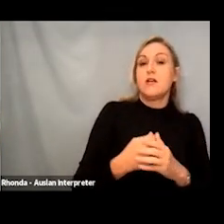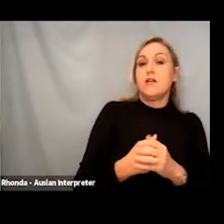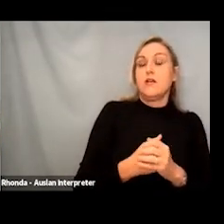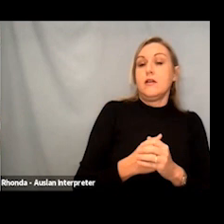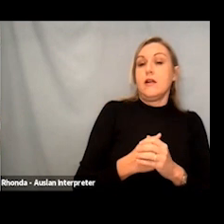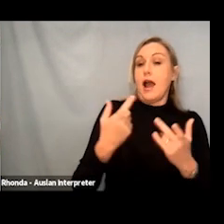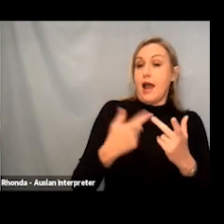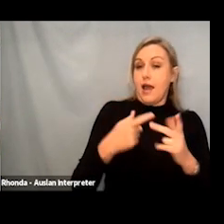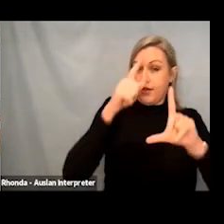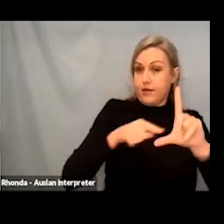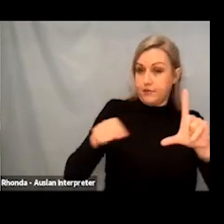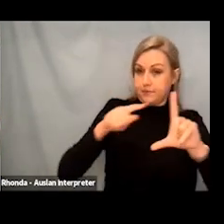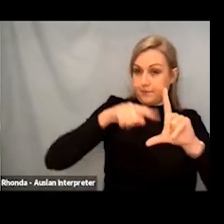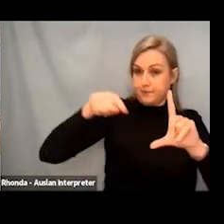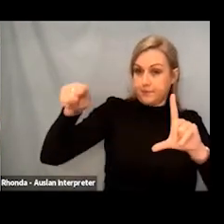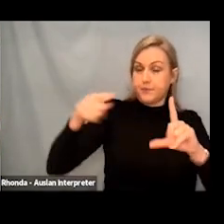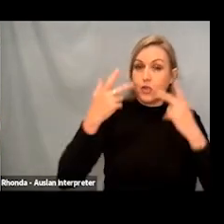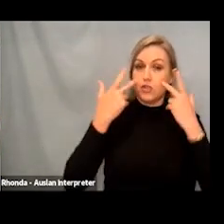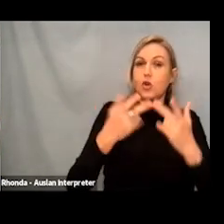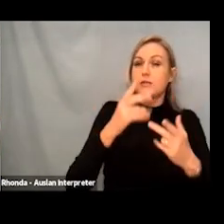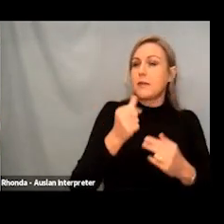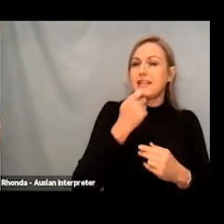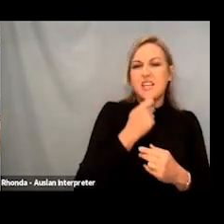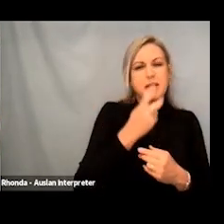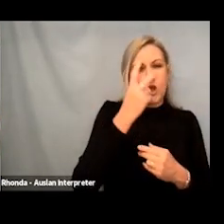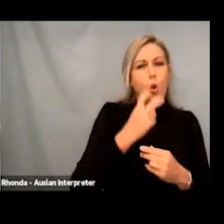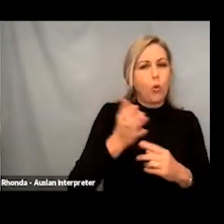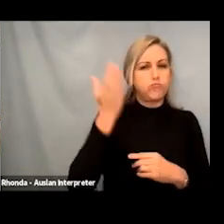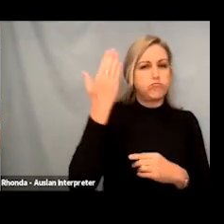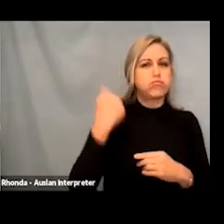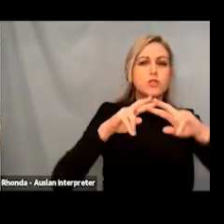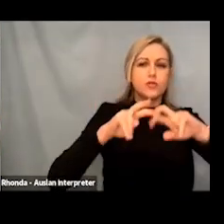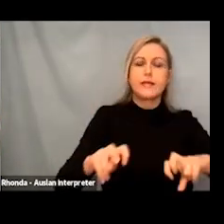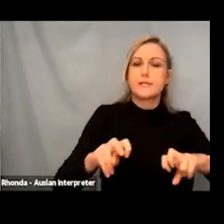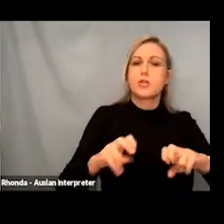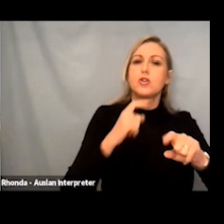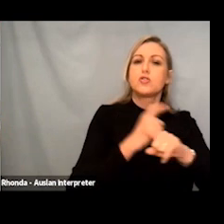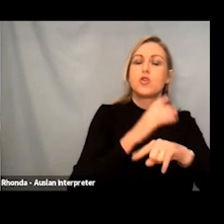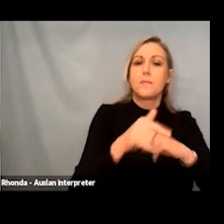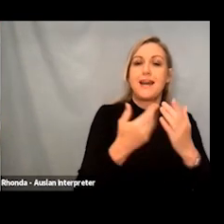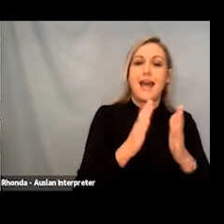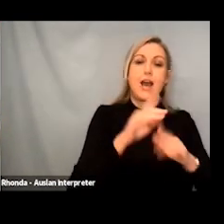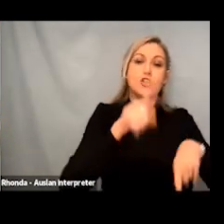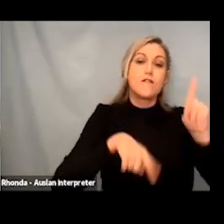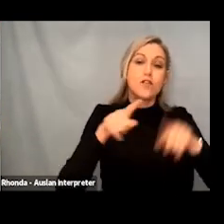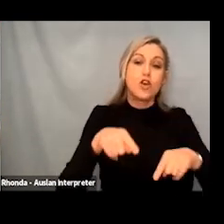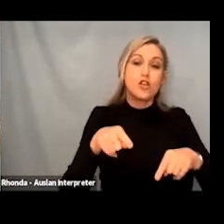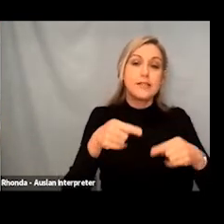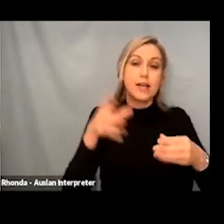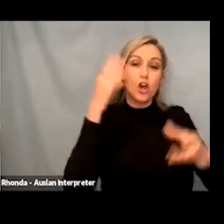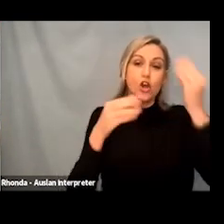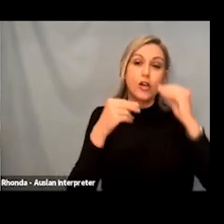This slide is a nice one looking at some old data, oldish, looking at aversive learning in rabbits and that